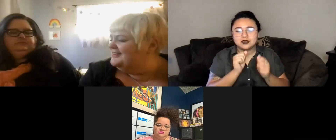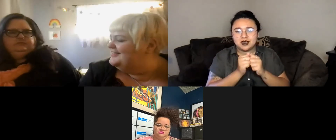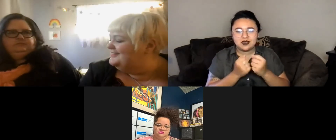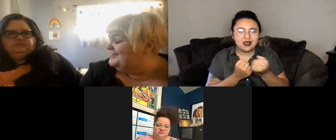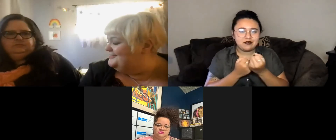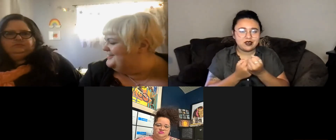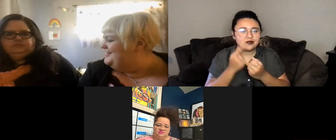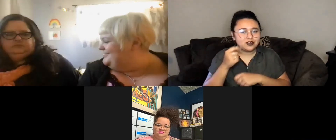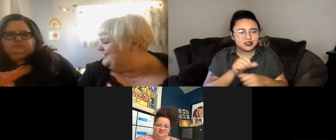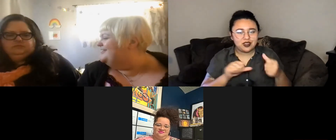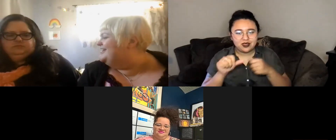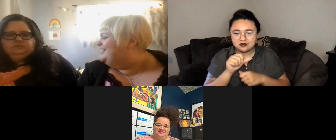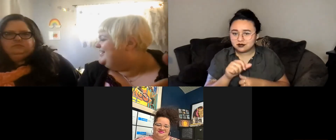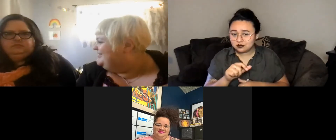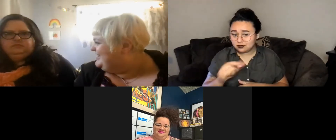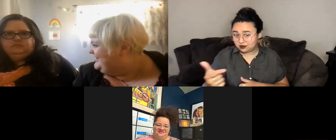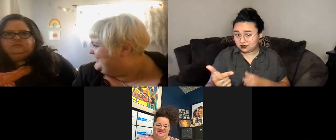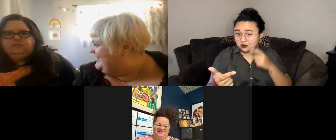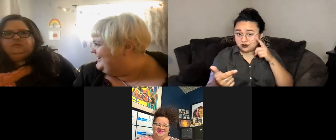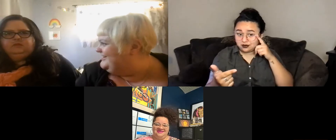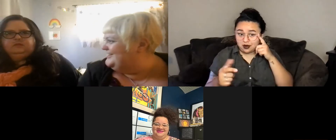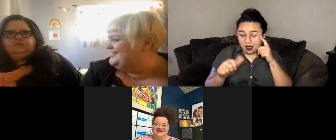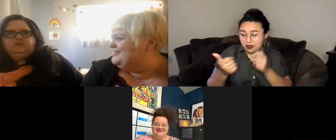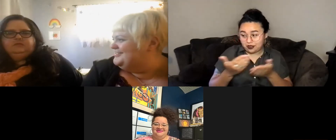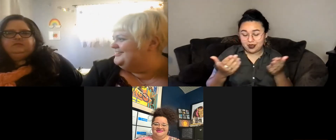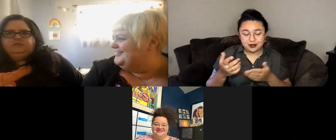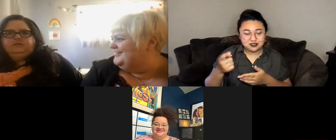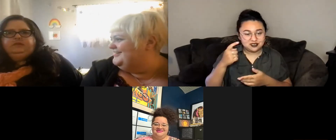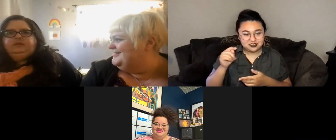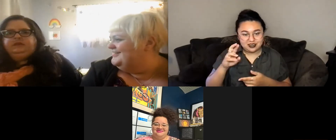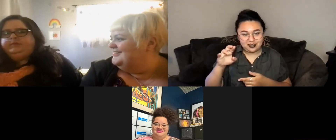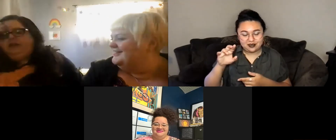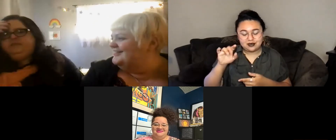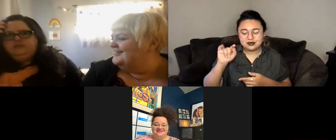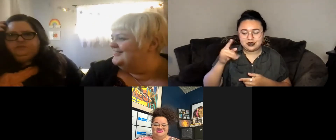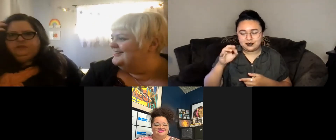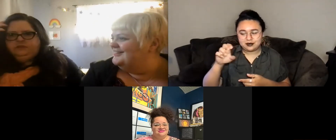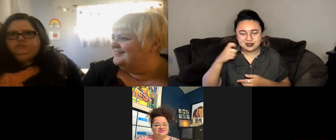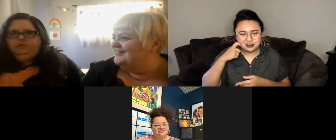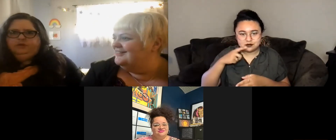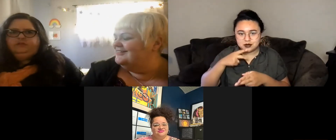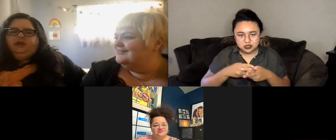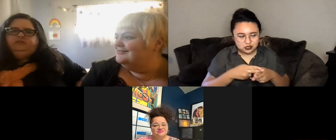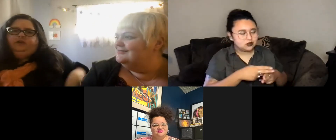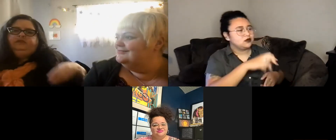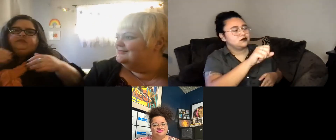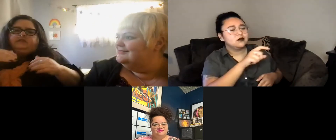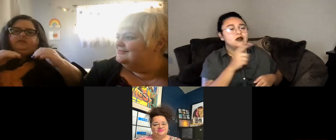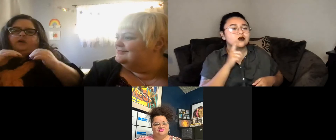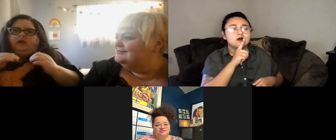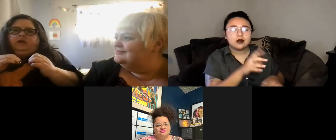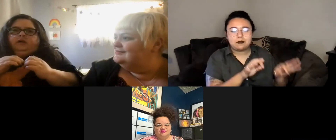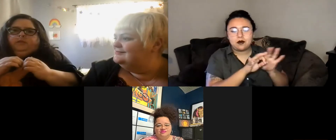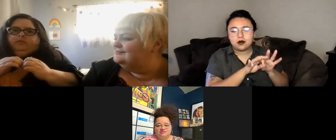But do you want to go into the other things that Tigris just mentioned? Yeah, I mean, I think it's really important. So I don't think that